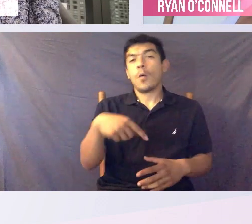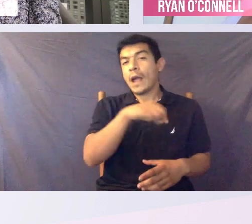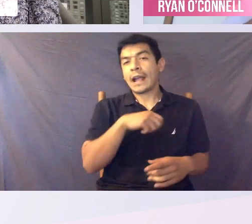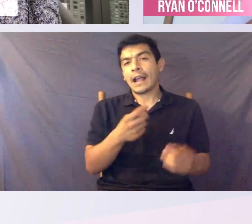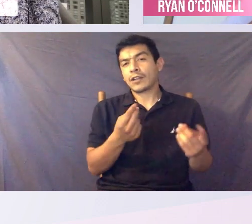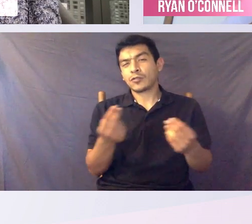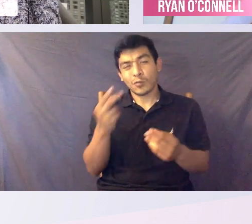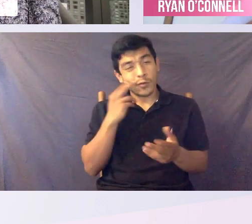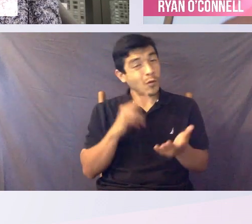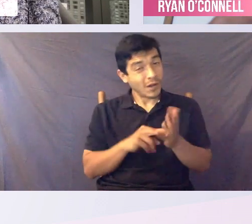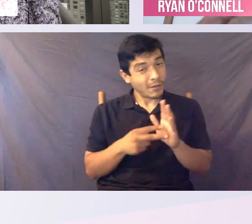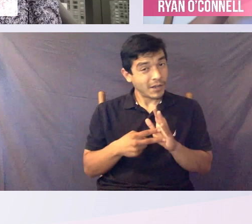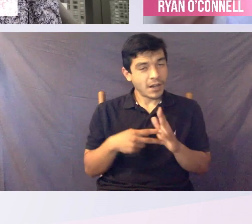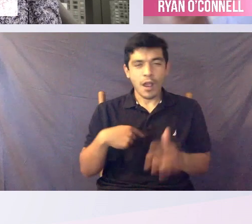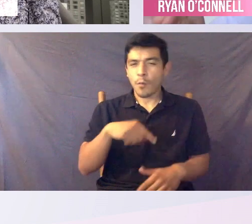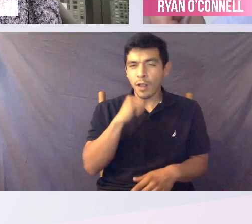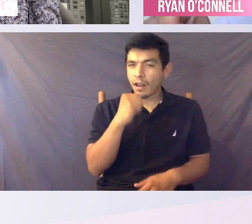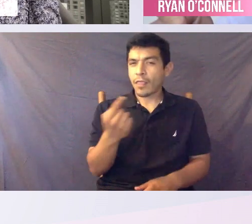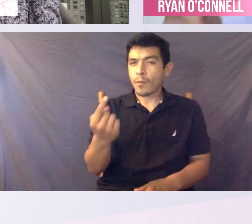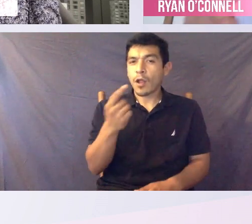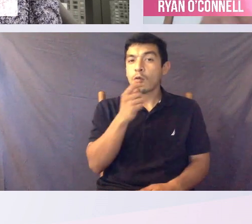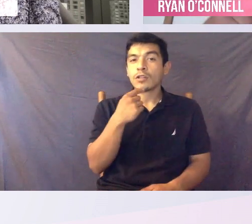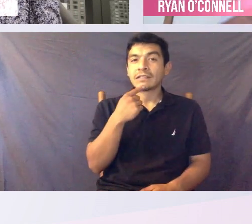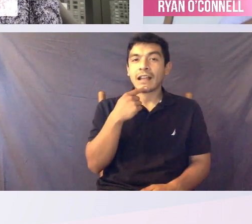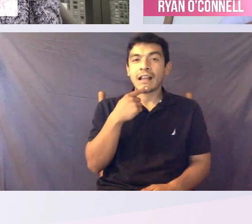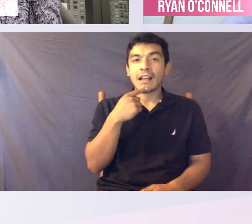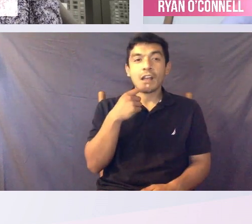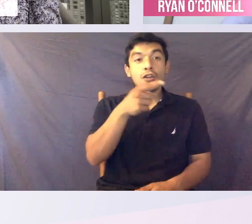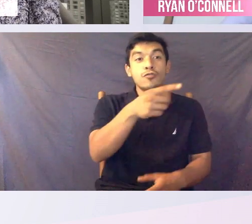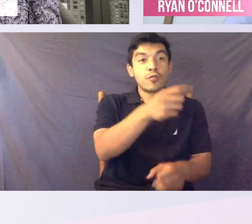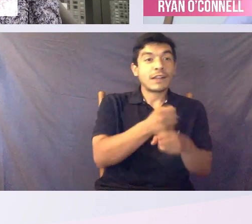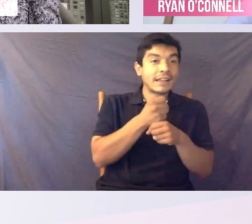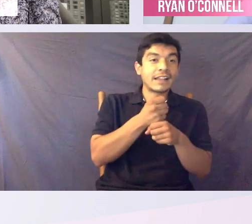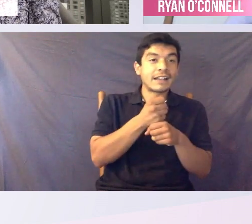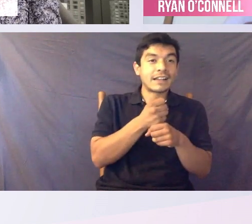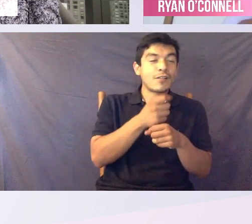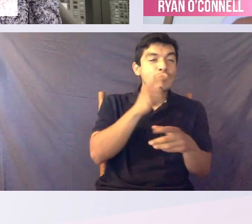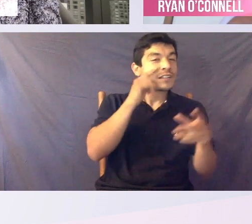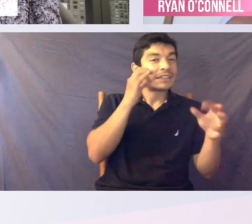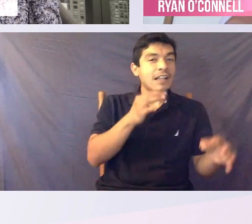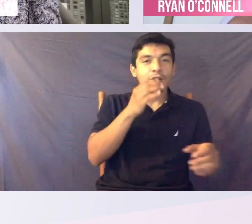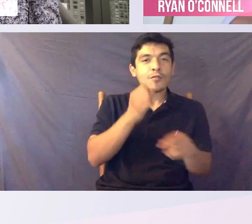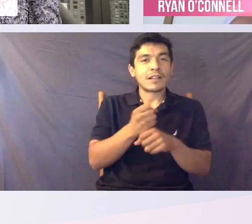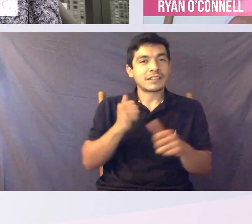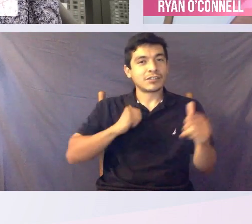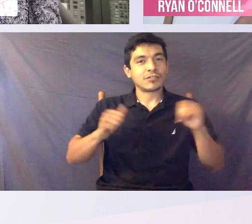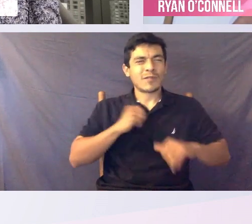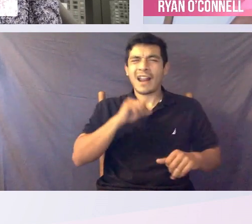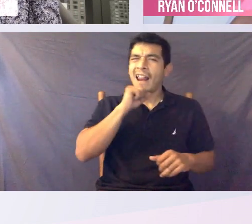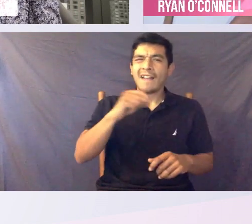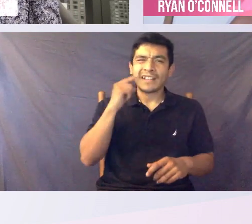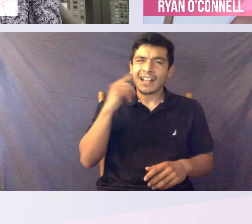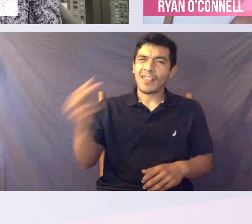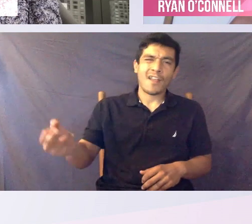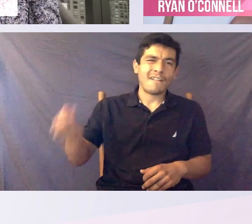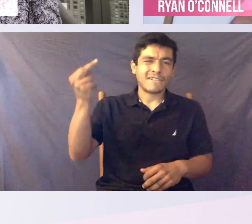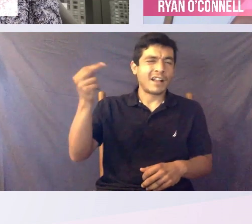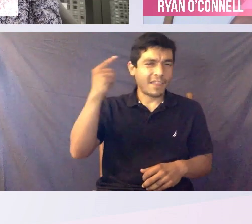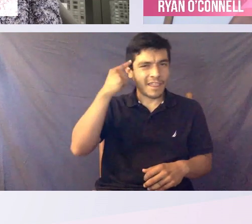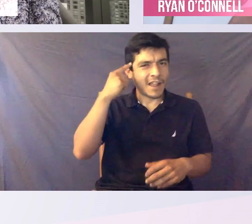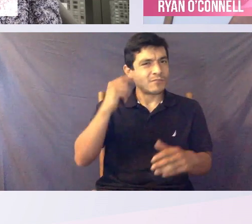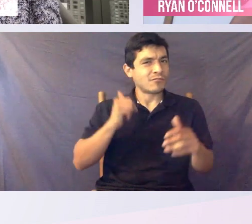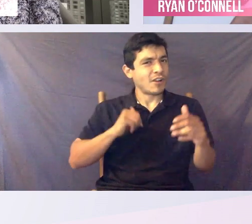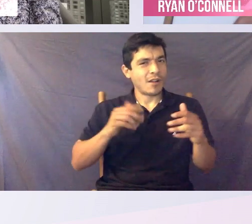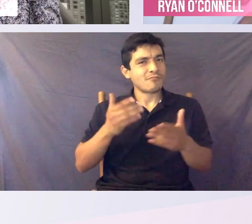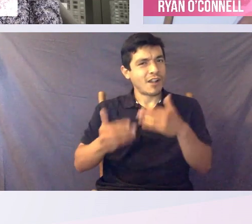you know what I mean? Like, we're not the ones that are like, you get a series order. And it's like, I would love to hear their fucking thought process, TBH.